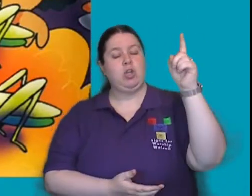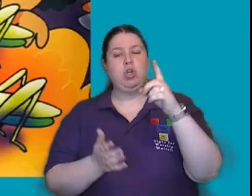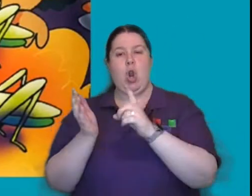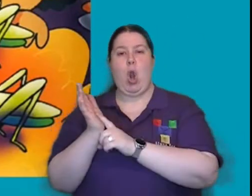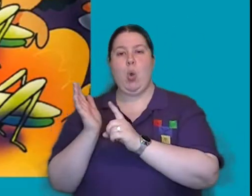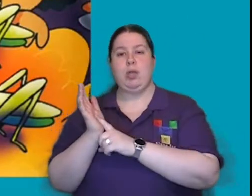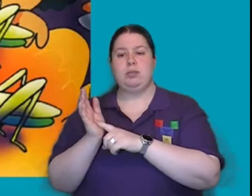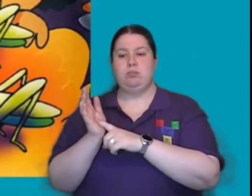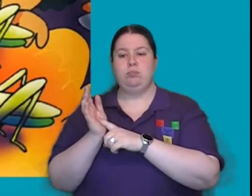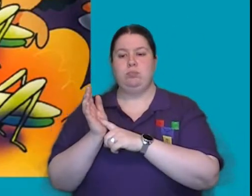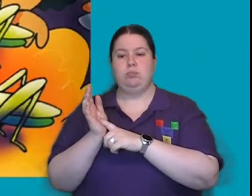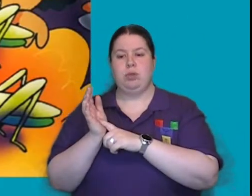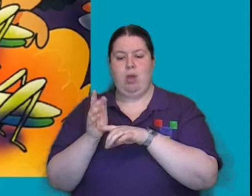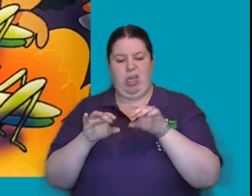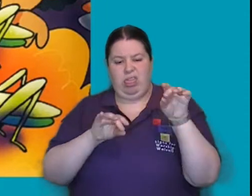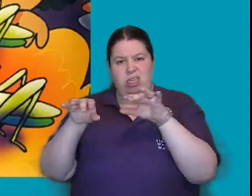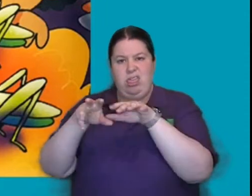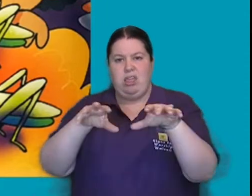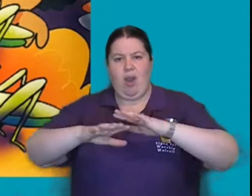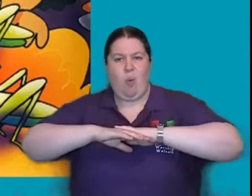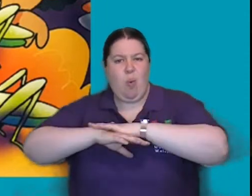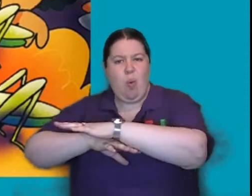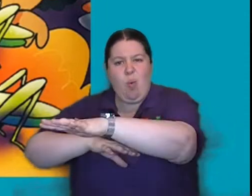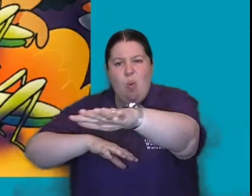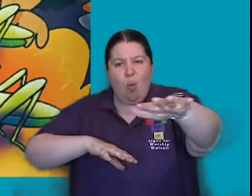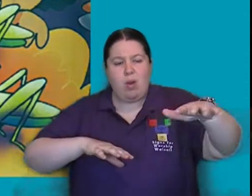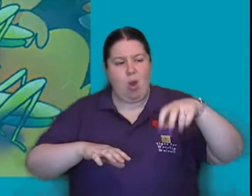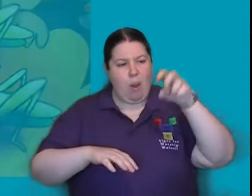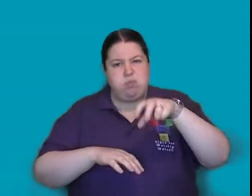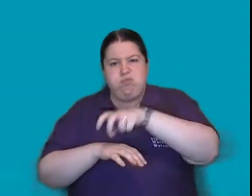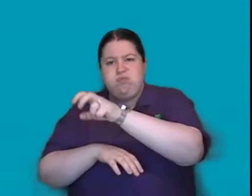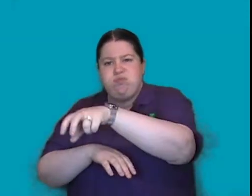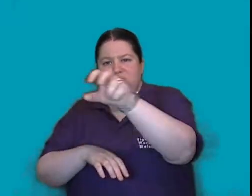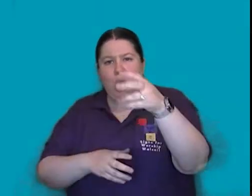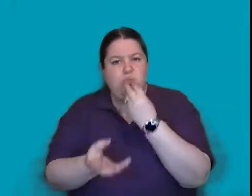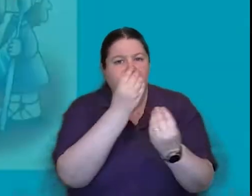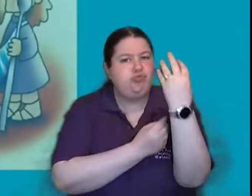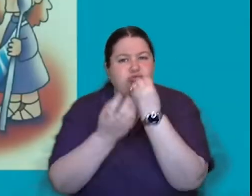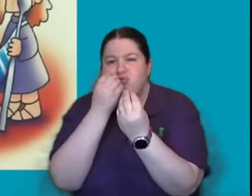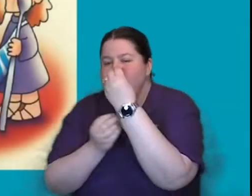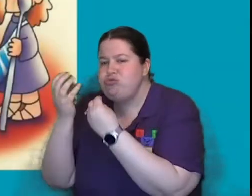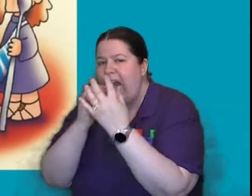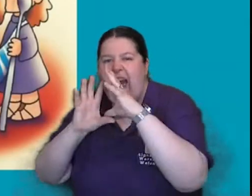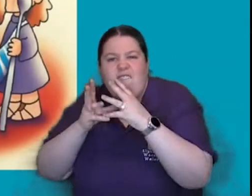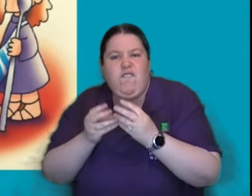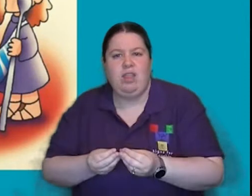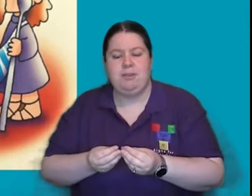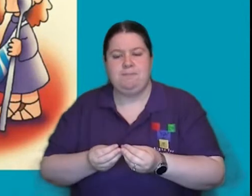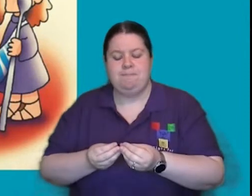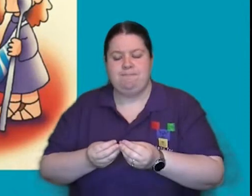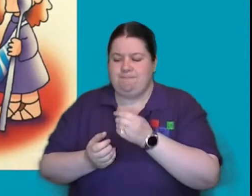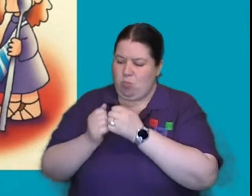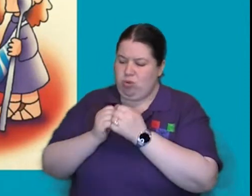locusts down to earth and covered all of Egypt. They hopped everywhere and ate all of the leaves.